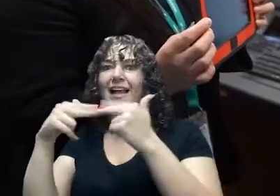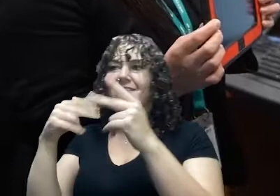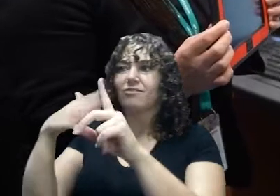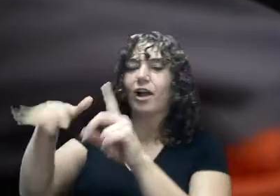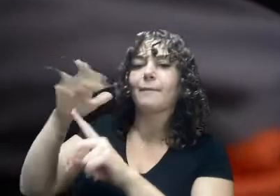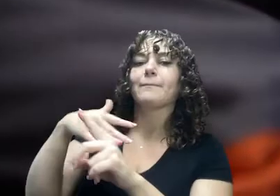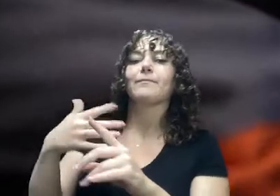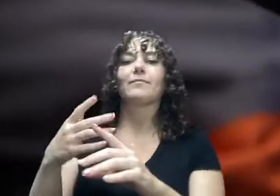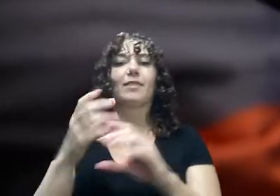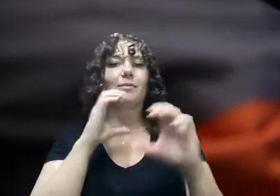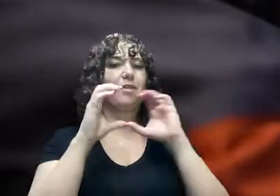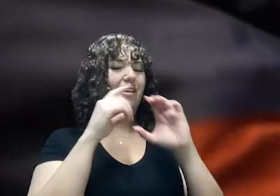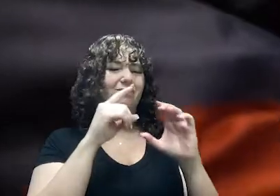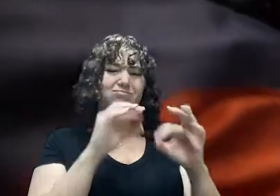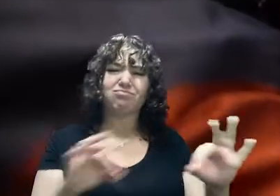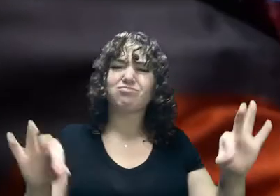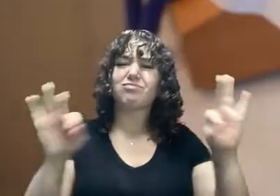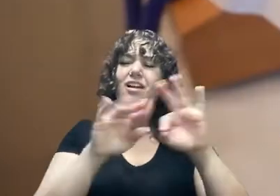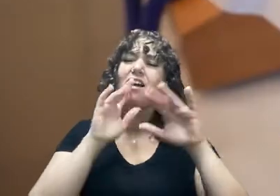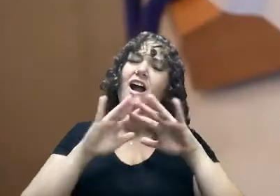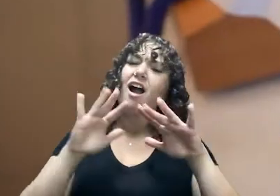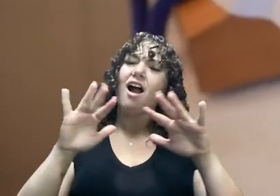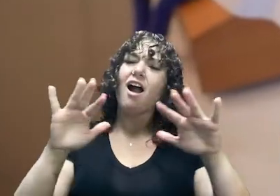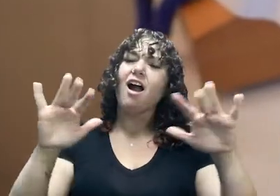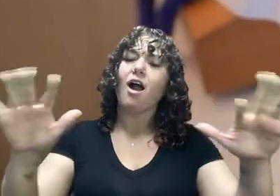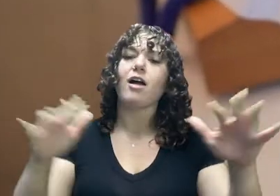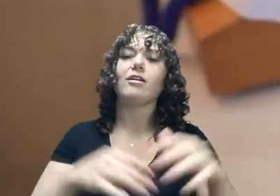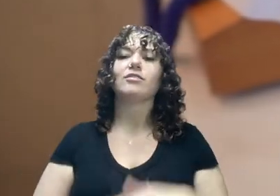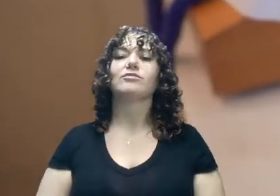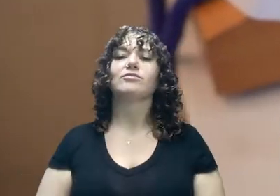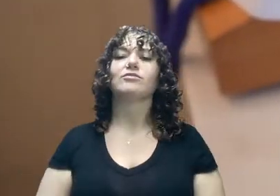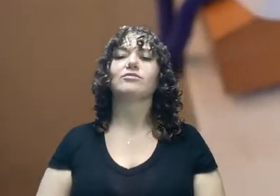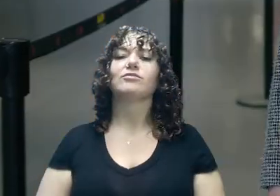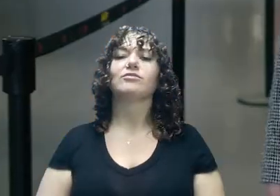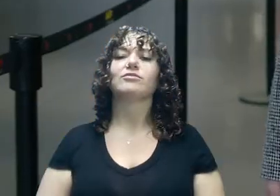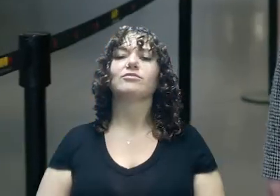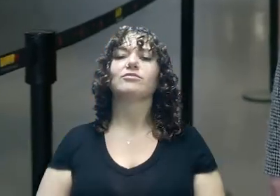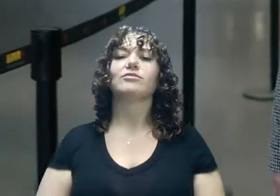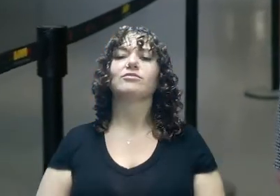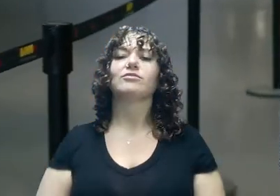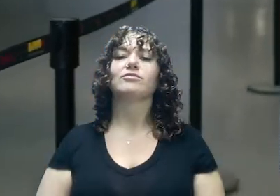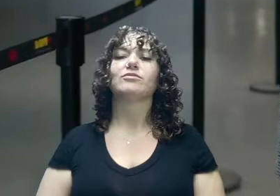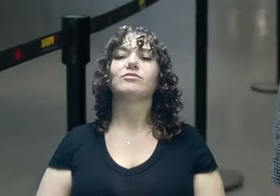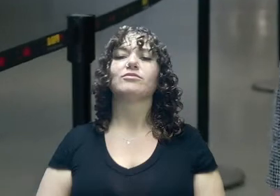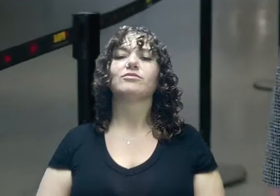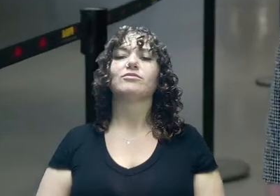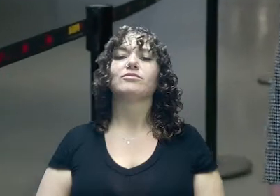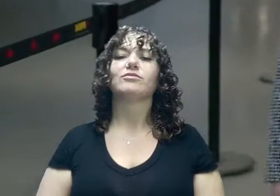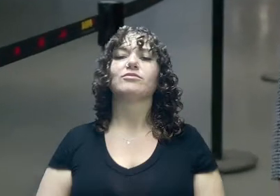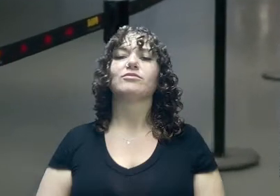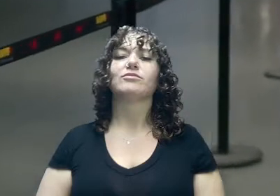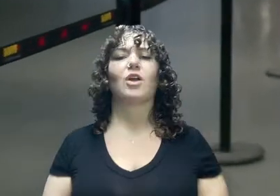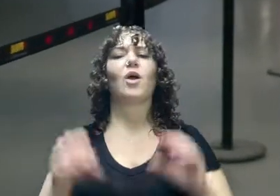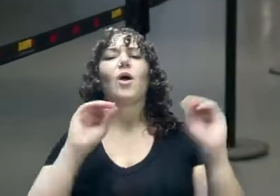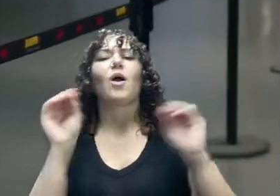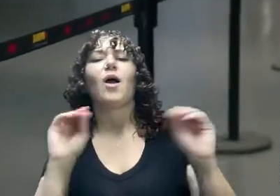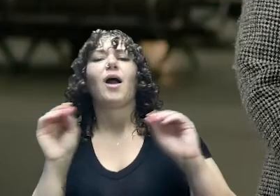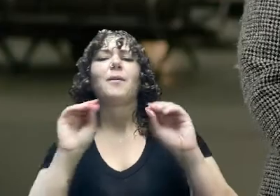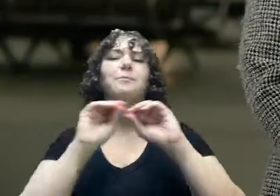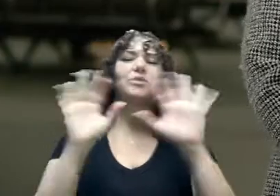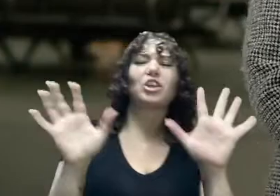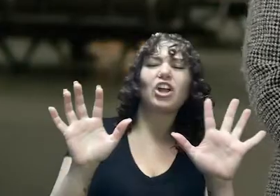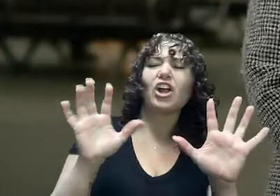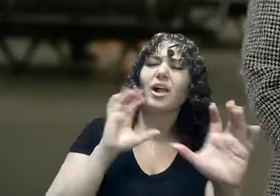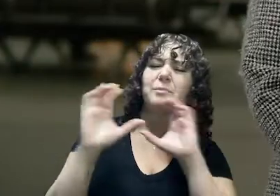built environment. Communication is essential in all the places we share. Communication matters. If there were